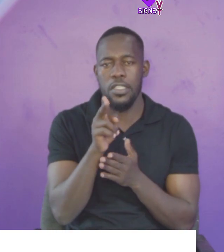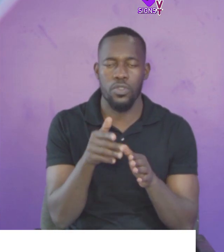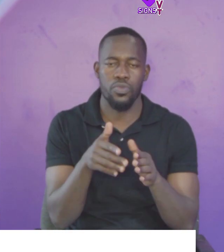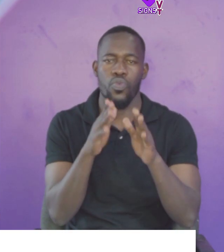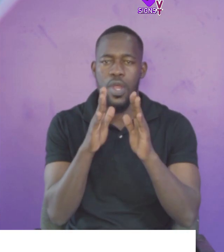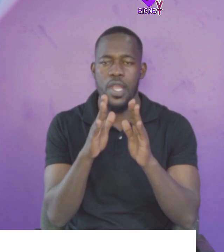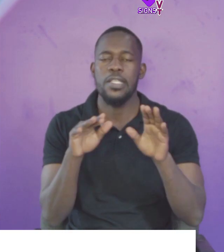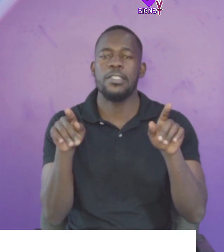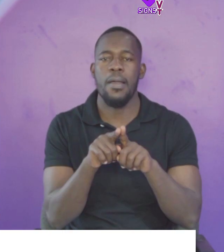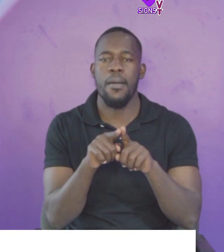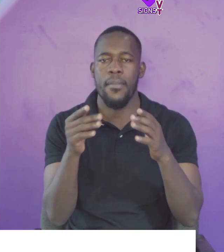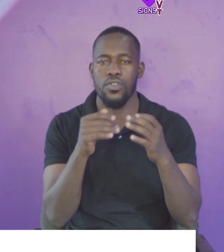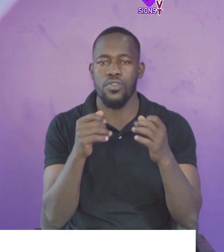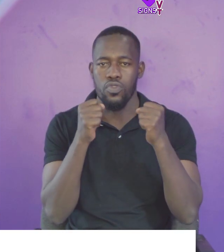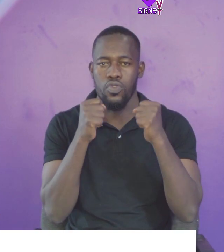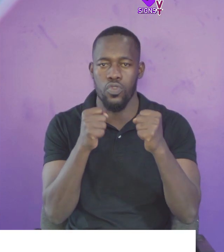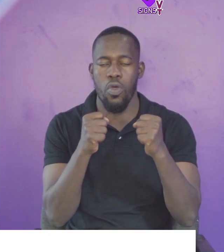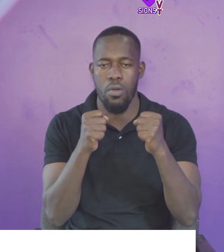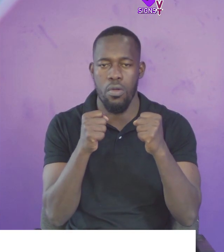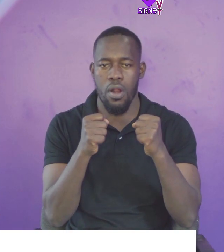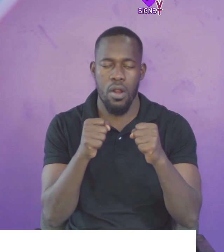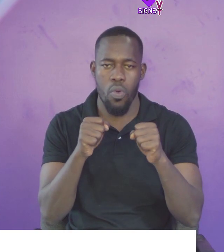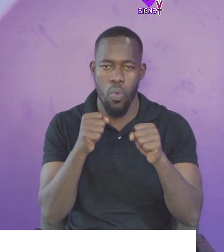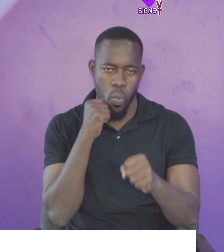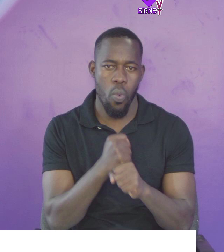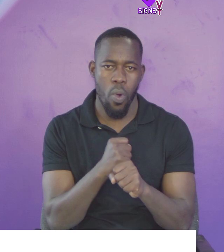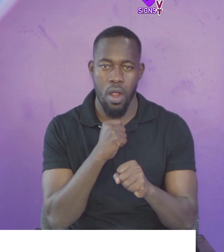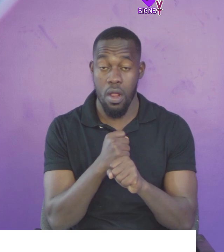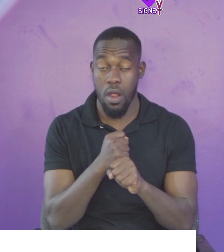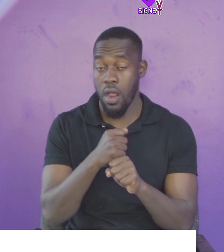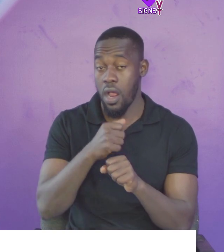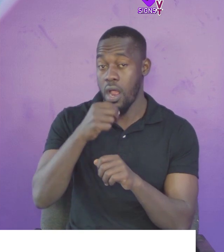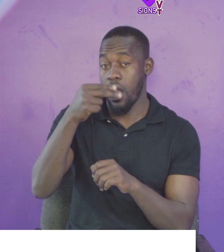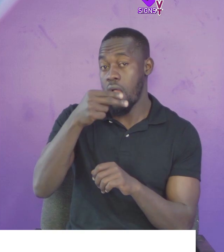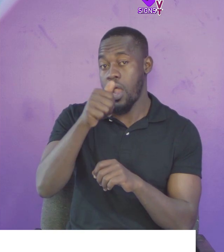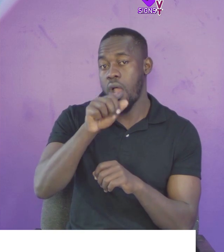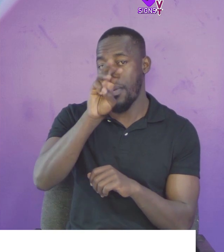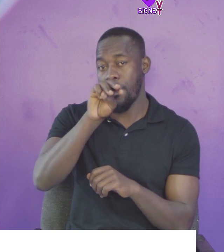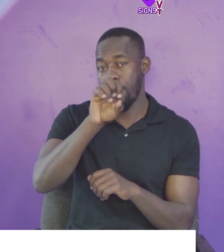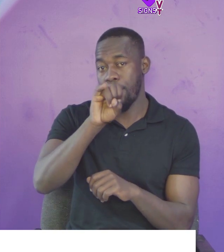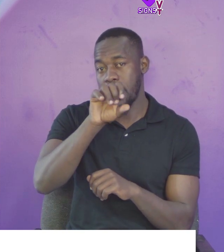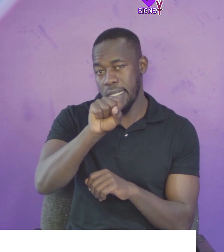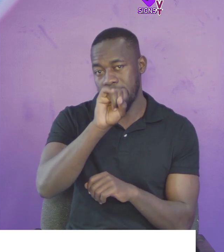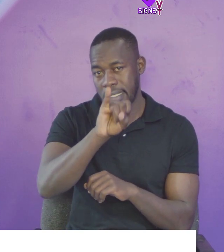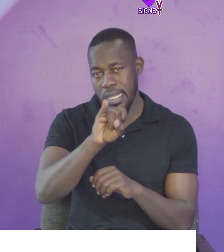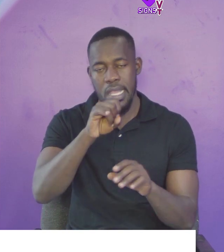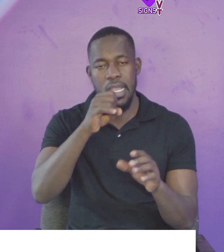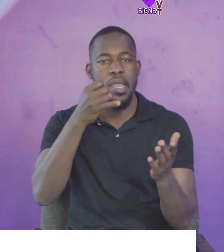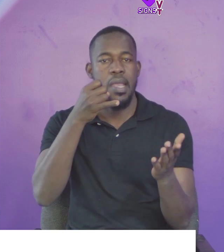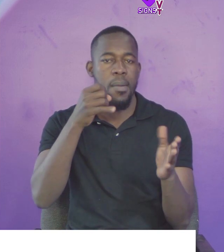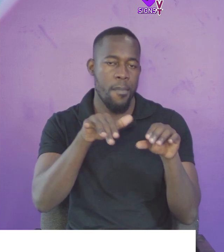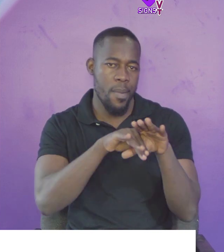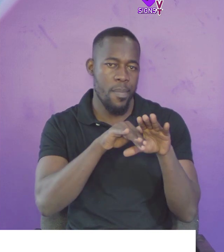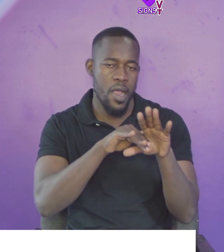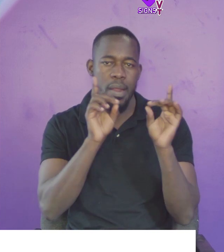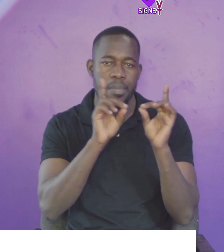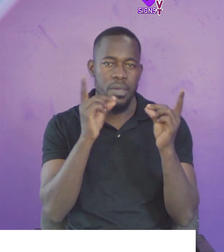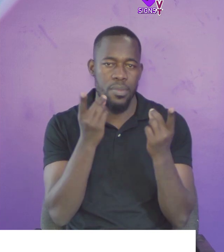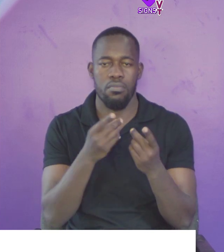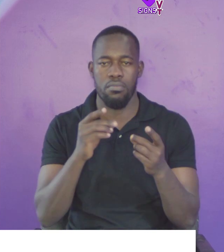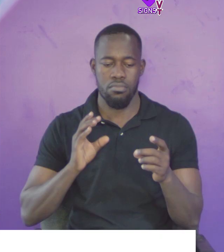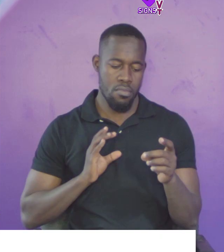on a strong sense of duty. Hamisi served as a member of the Departmental Committee on Sports